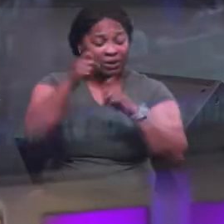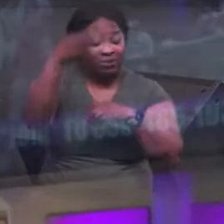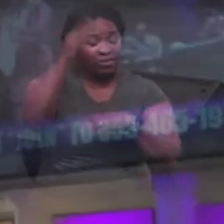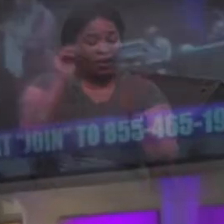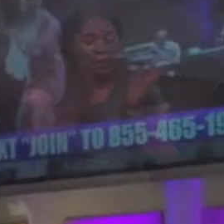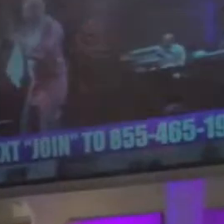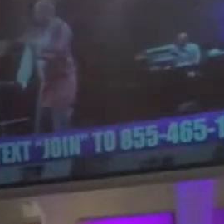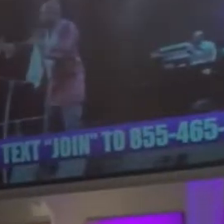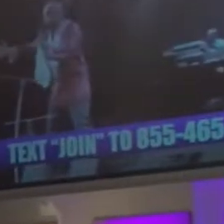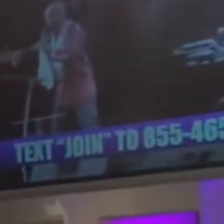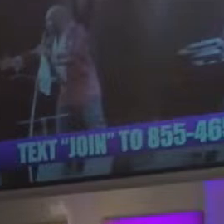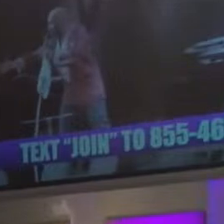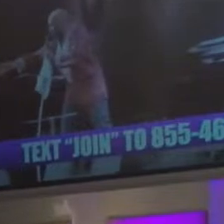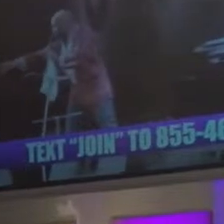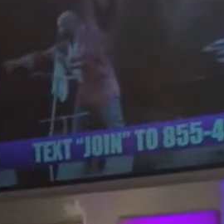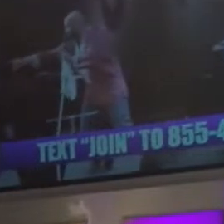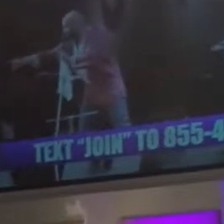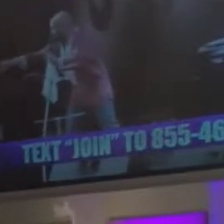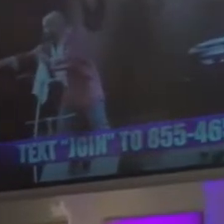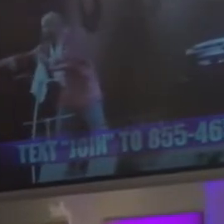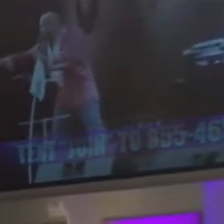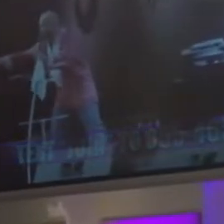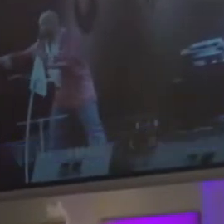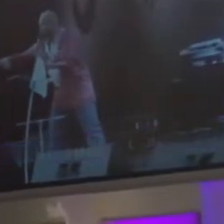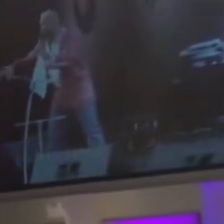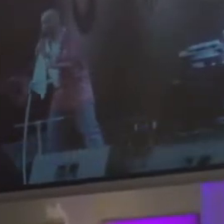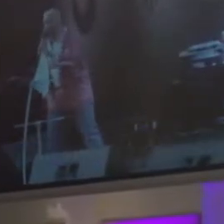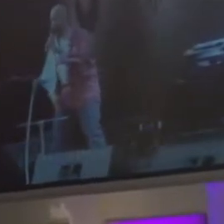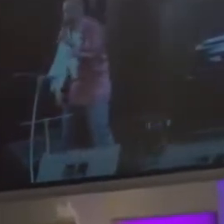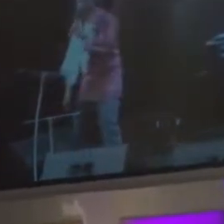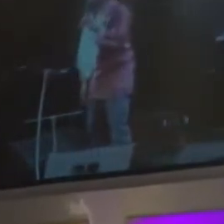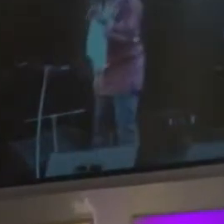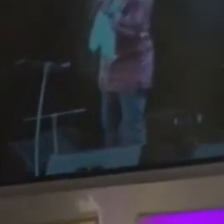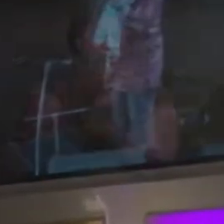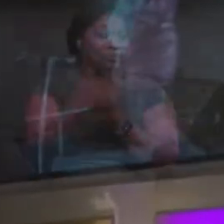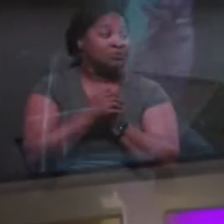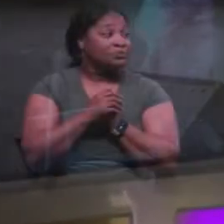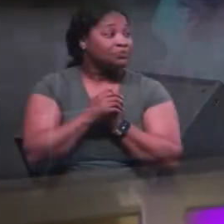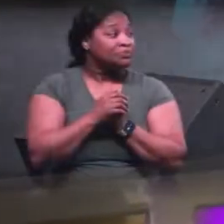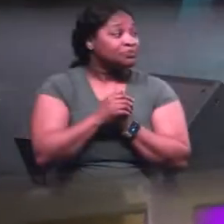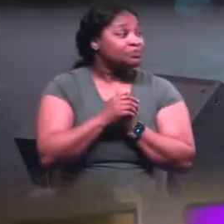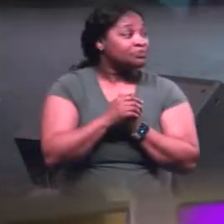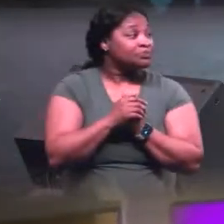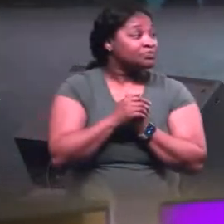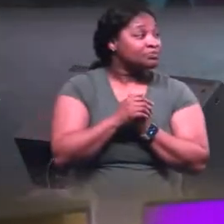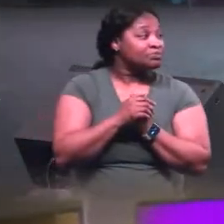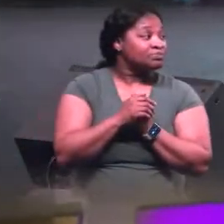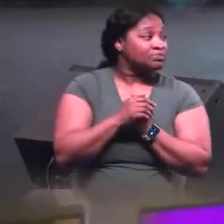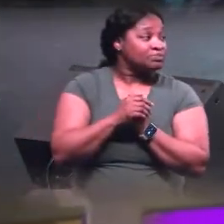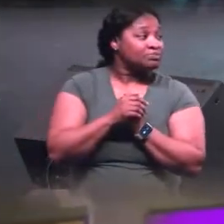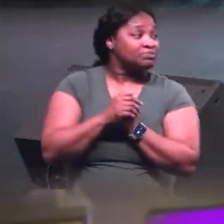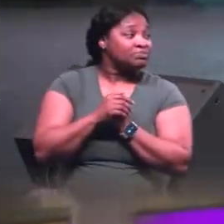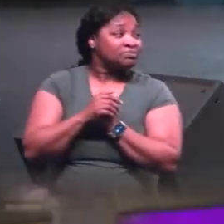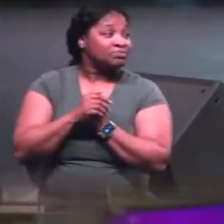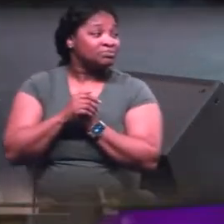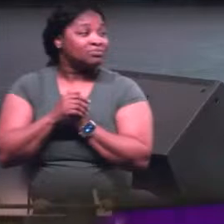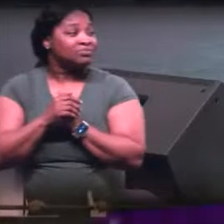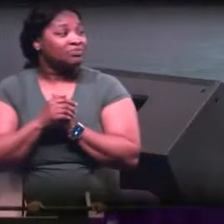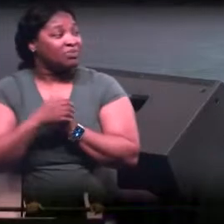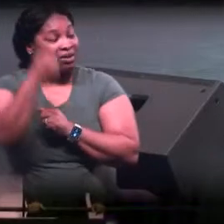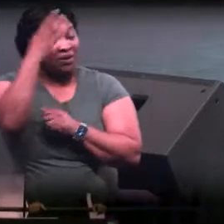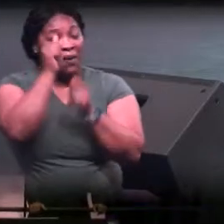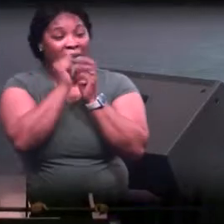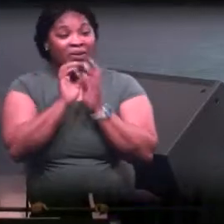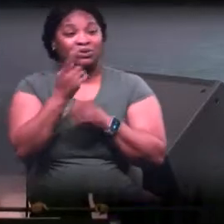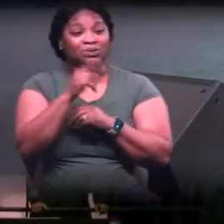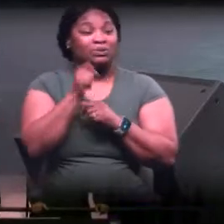them. Gentlemen, James, if you would lead us down aisle number 5. God bless you, Sister Essie. We thank